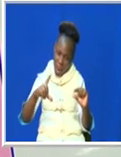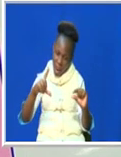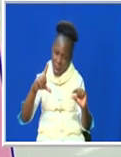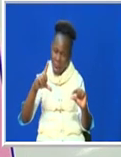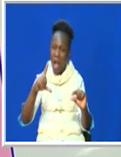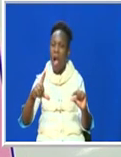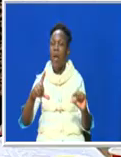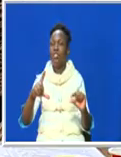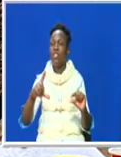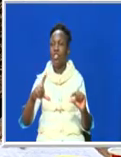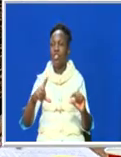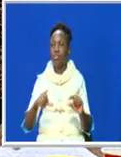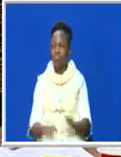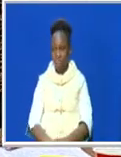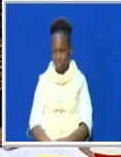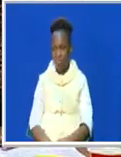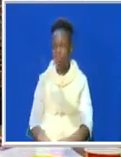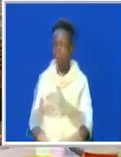my learner.